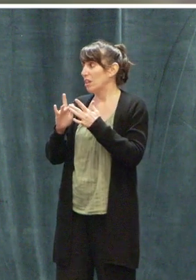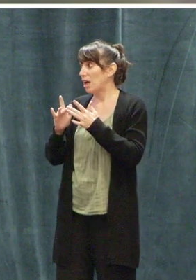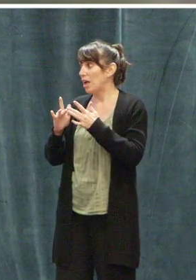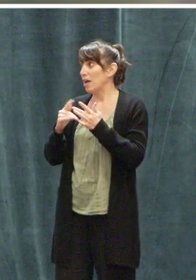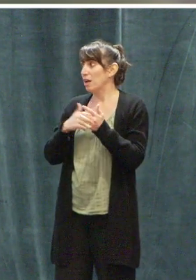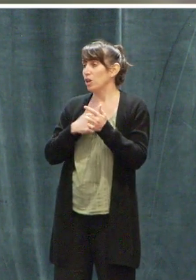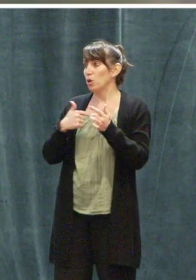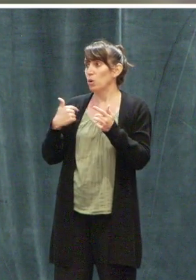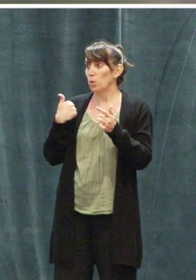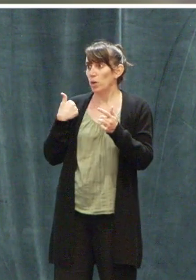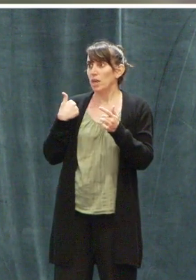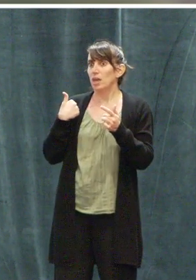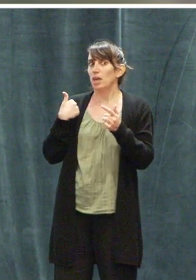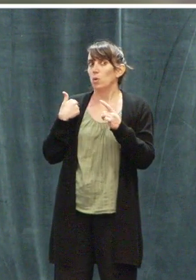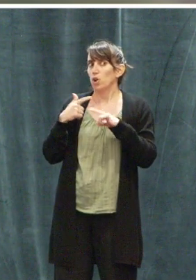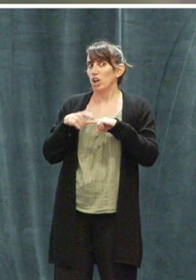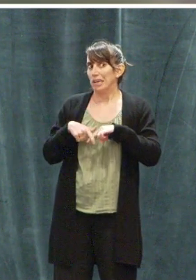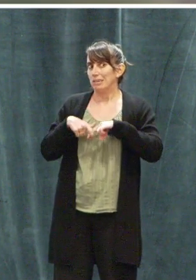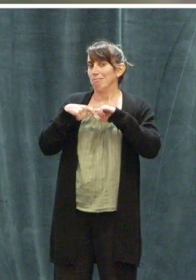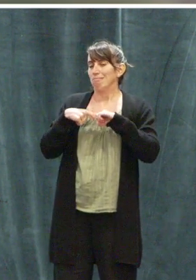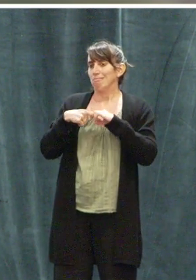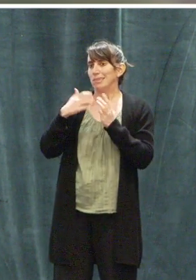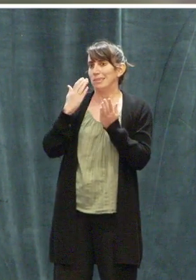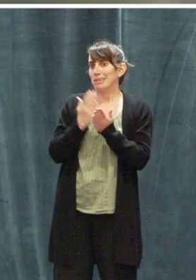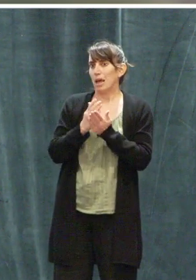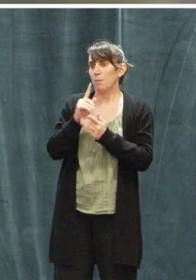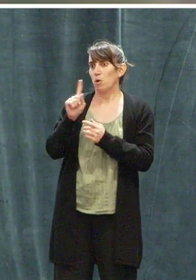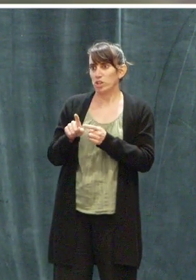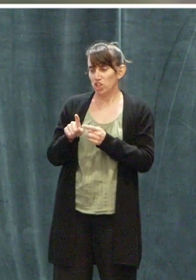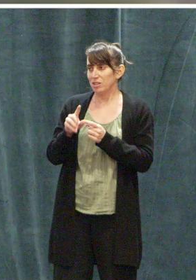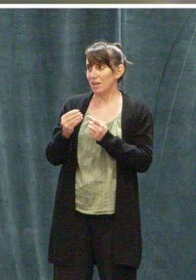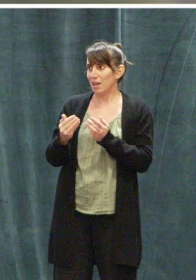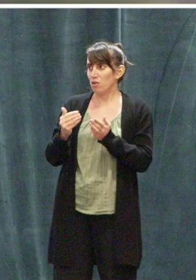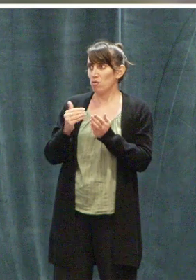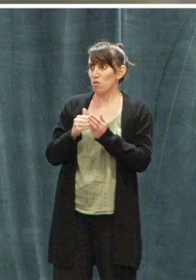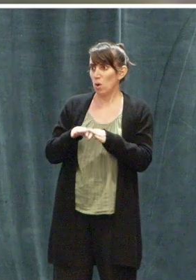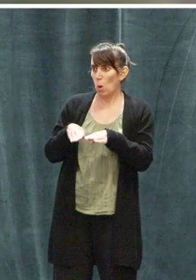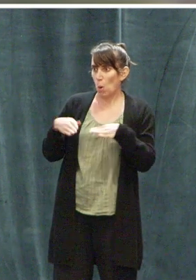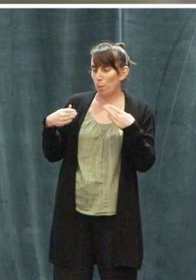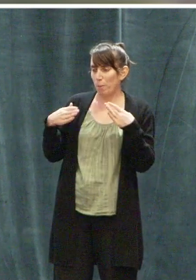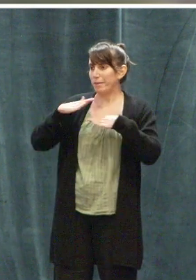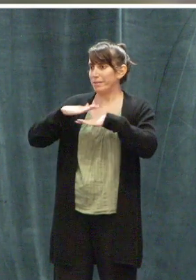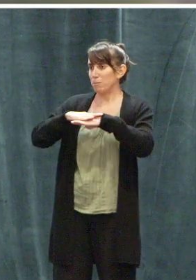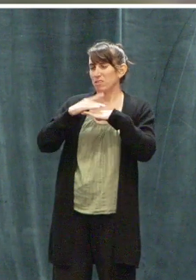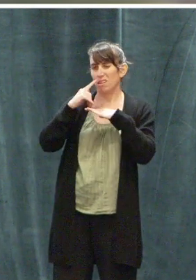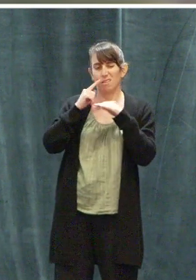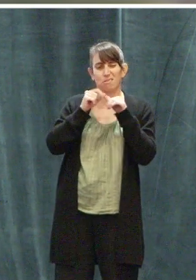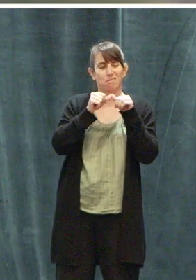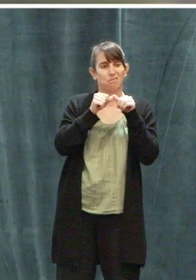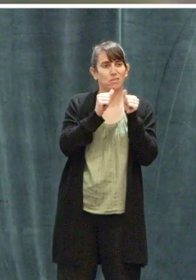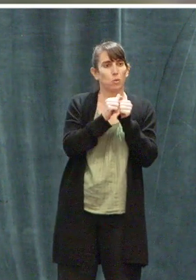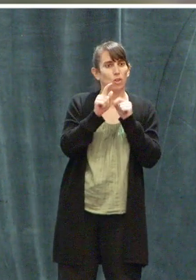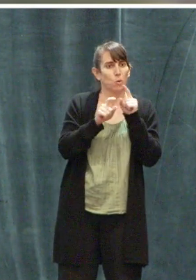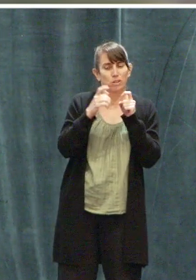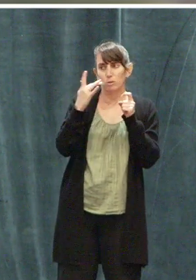going to, around now, stop questions and reopen the tables. I think we're going to continue with the questions because we have so many